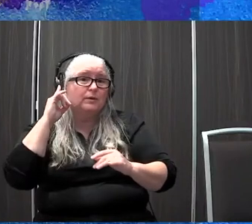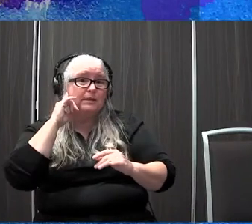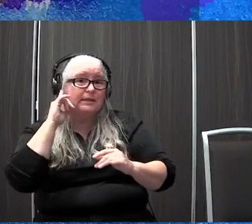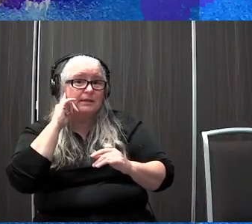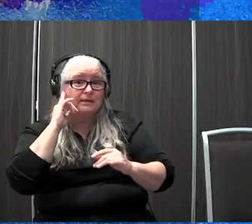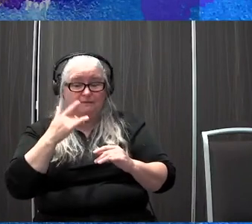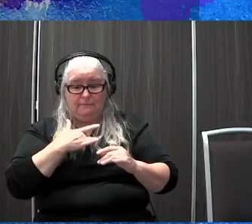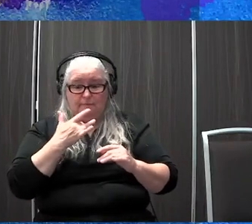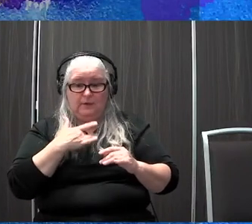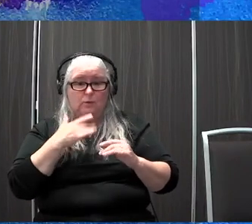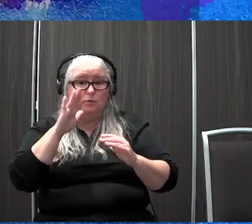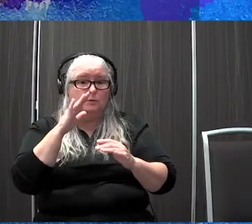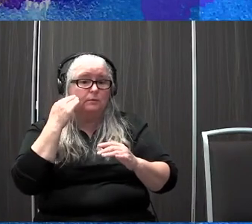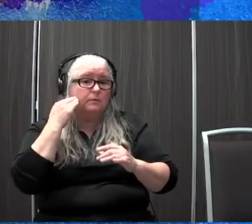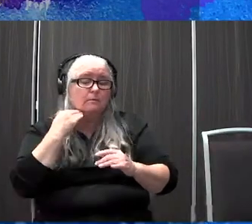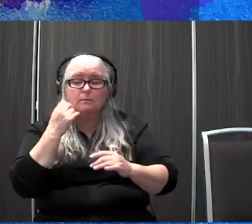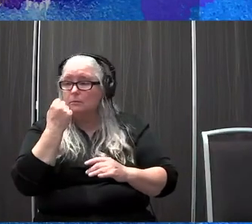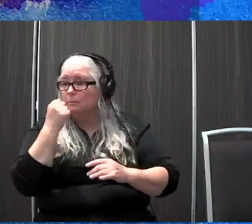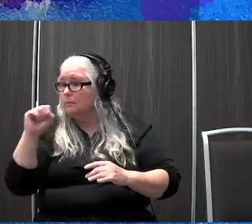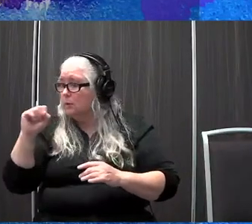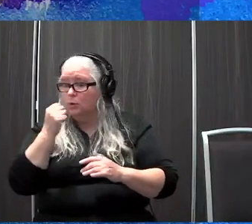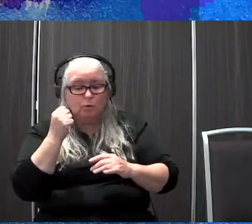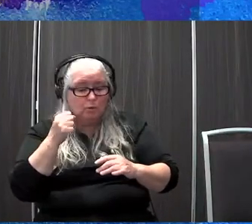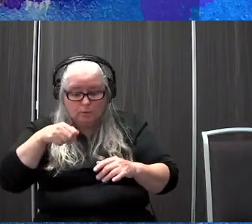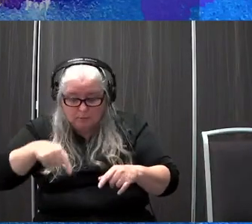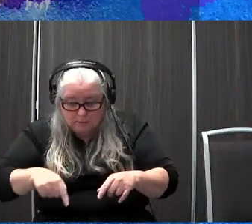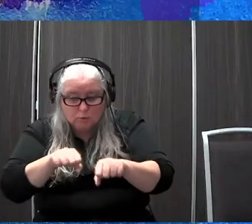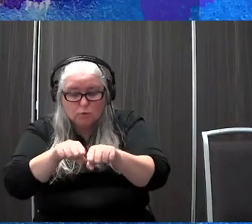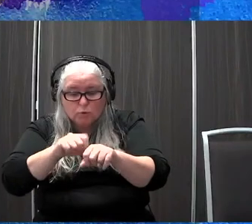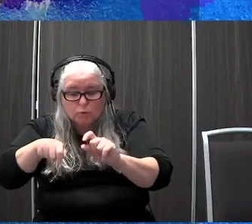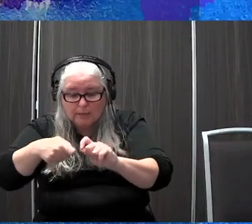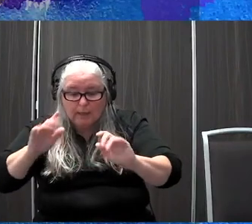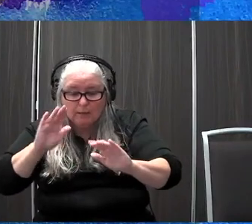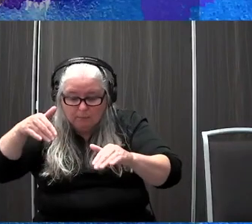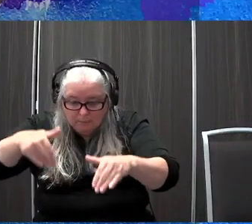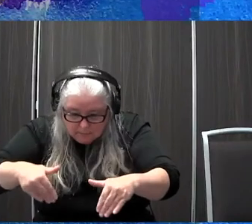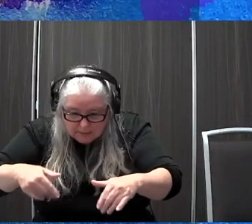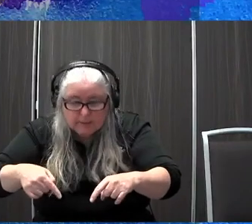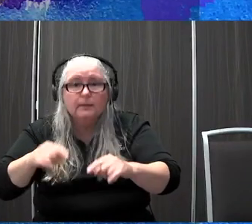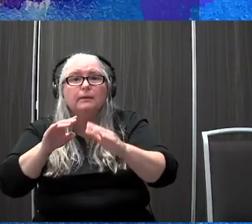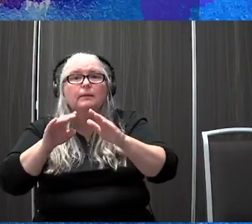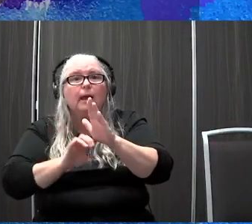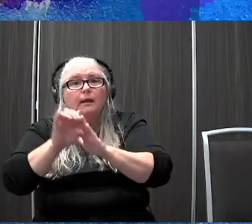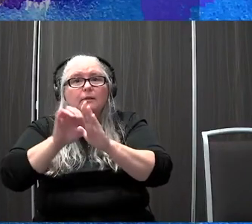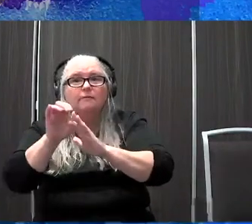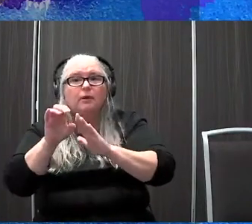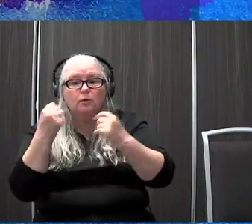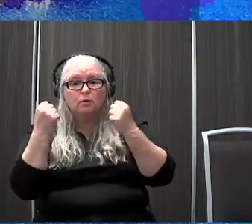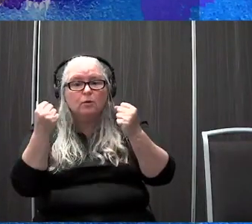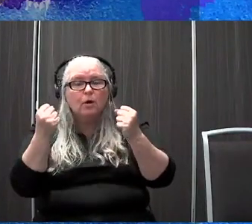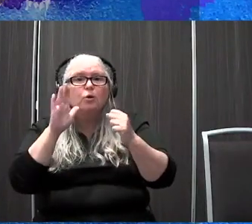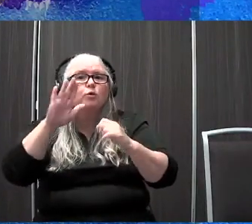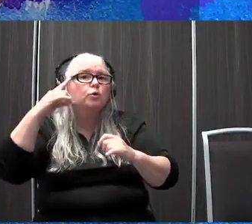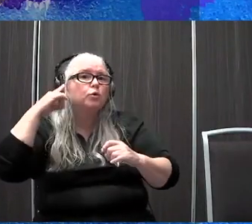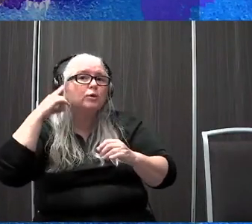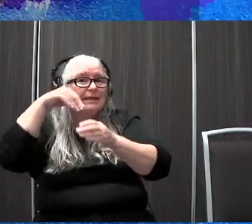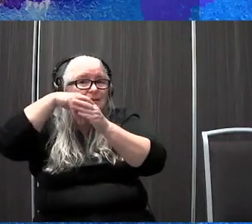whether it be a head turn, bending over to tie your shoe, going up in that elevator, going forward in your car, your inner ear is sensing